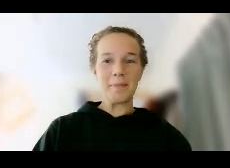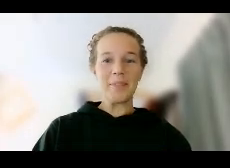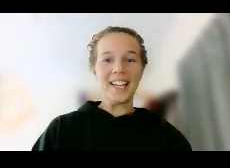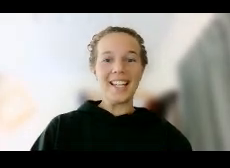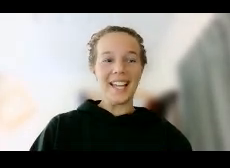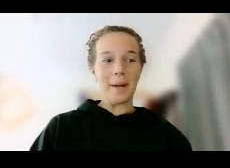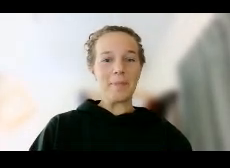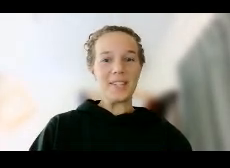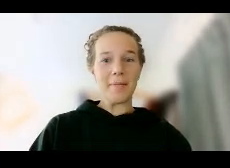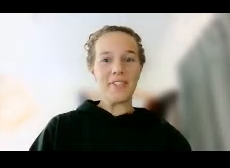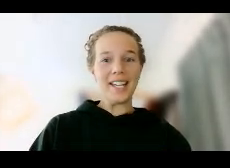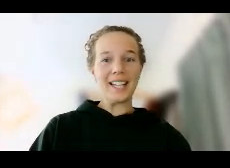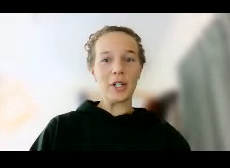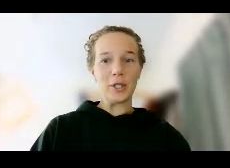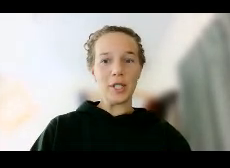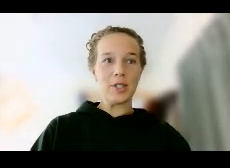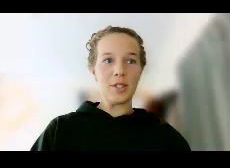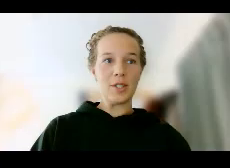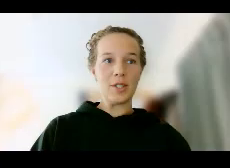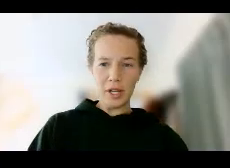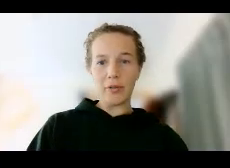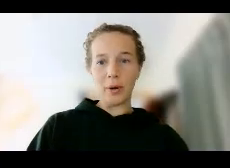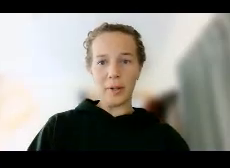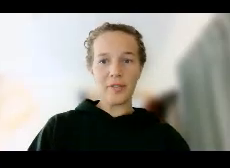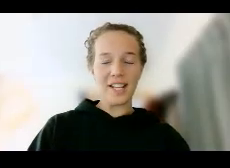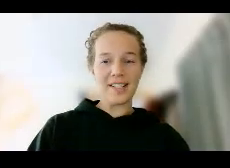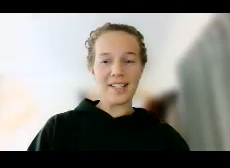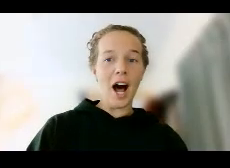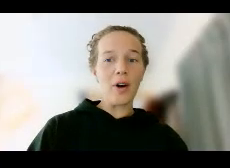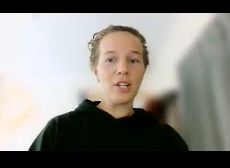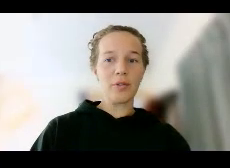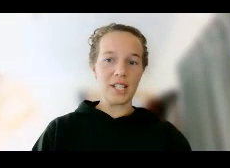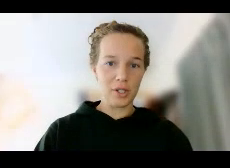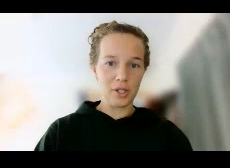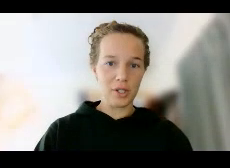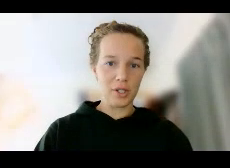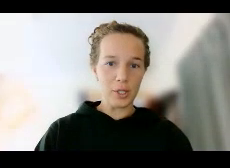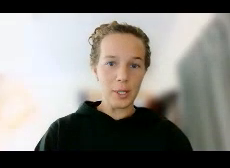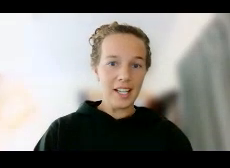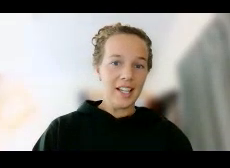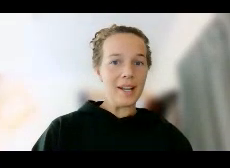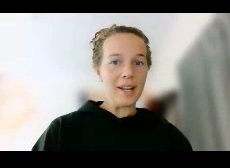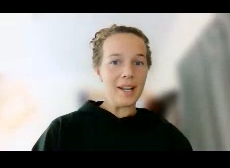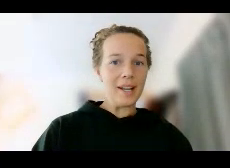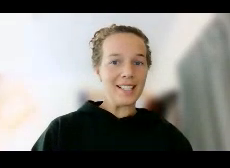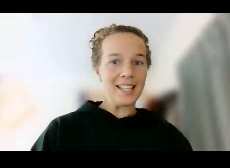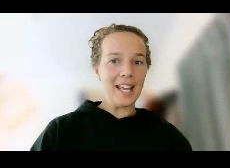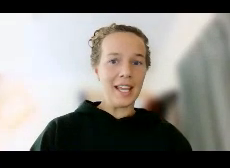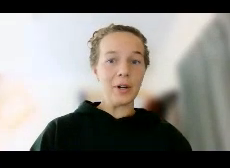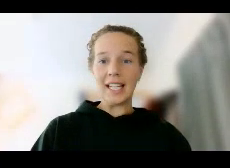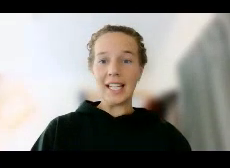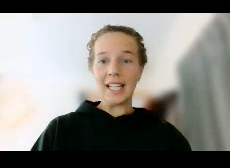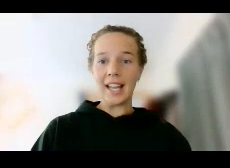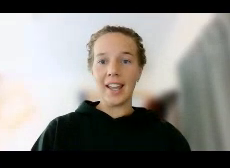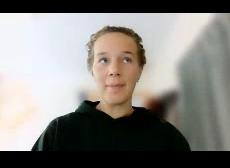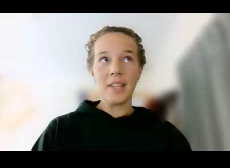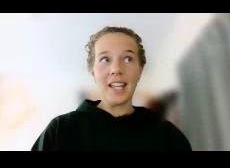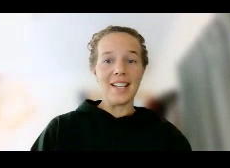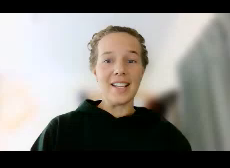Which is awesome. Yeah, something that continues to evolve is how we look for these tiny fish. Environmental DNA,